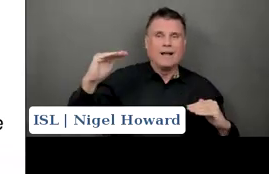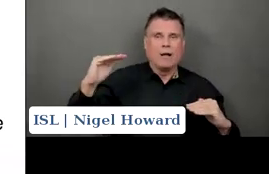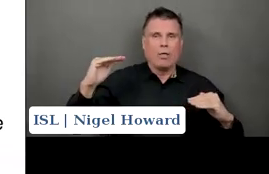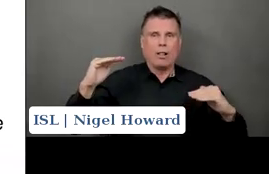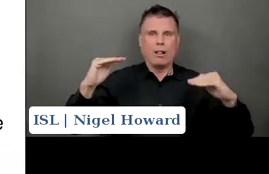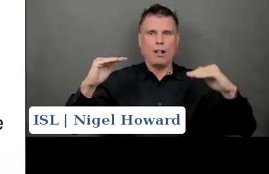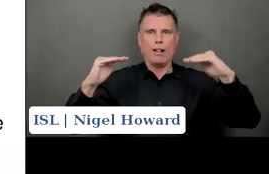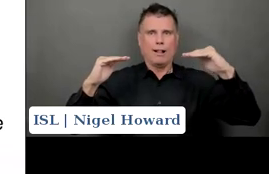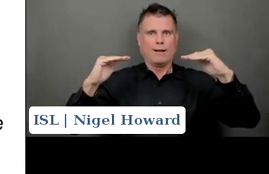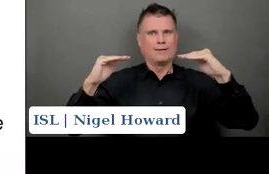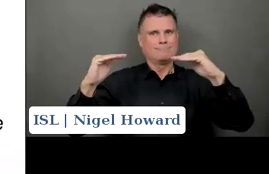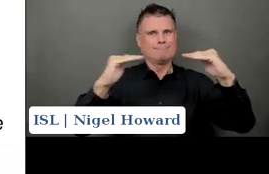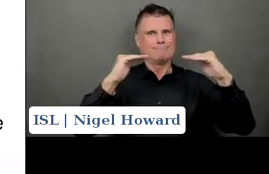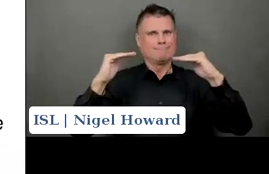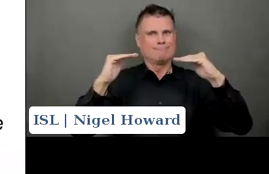look like through social protection.